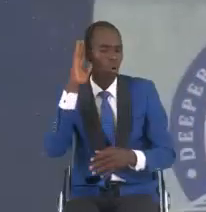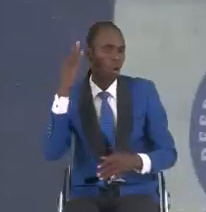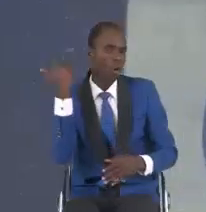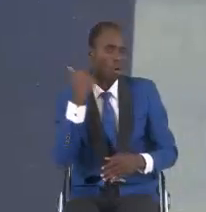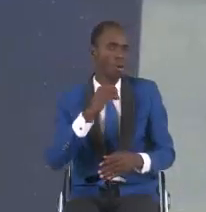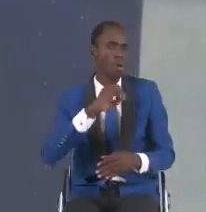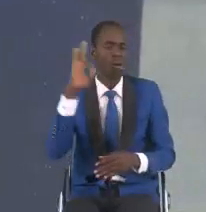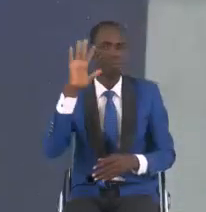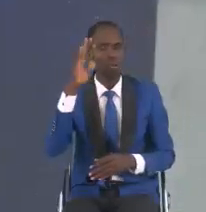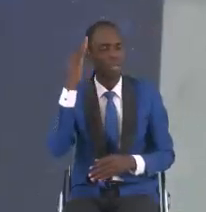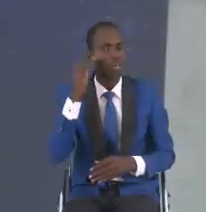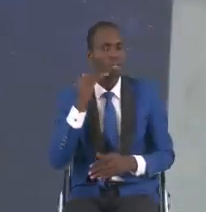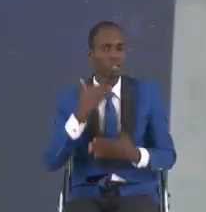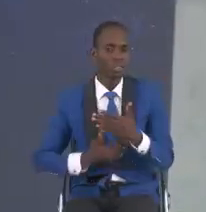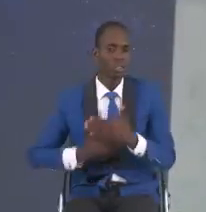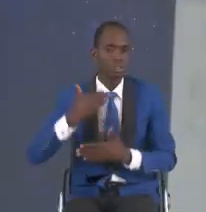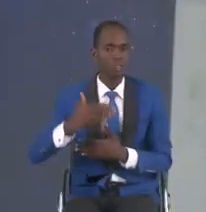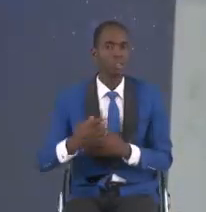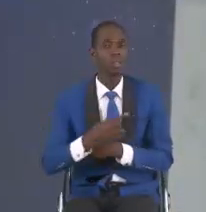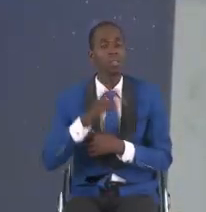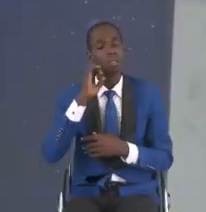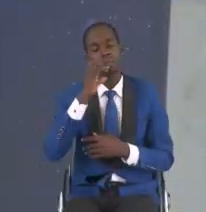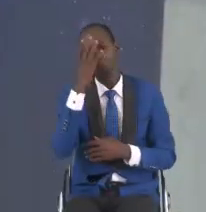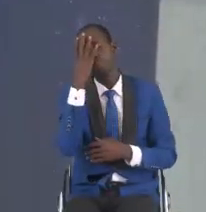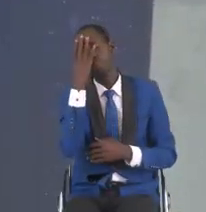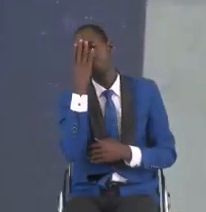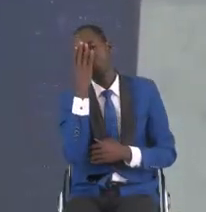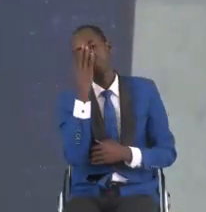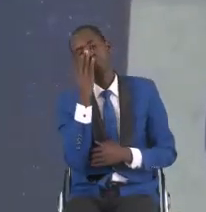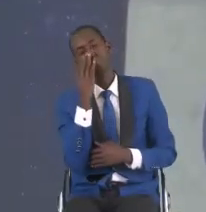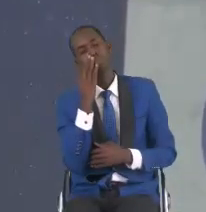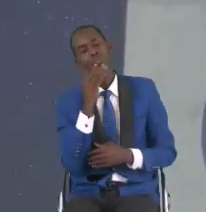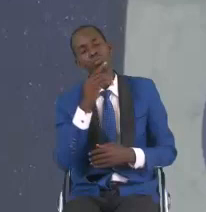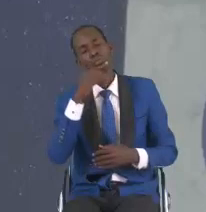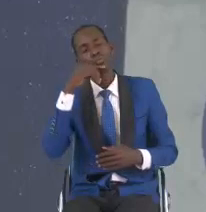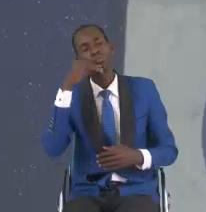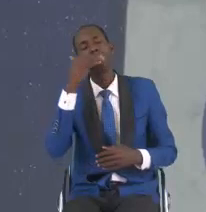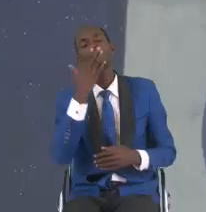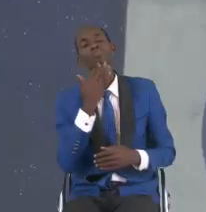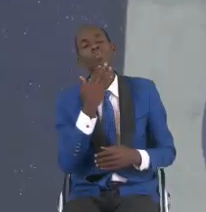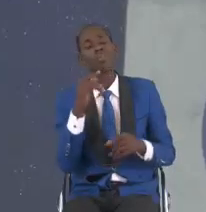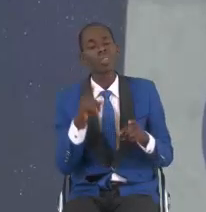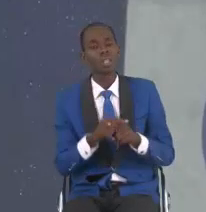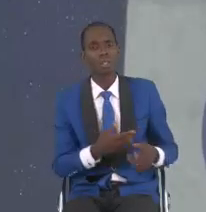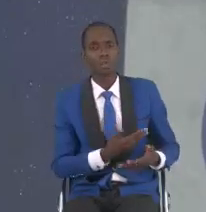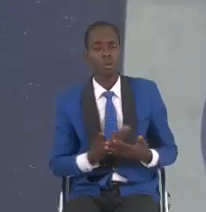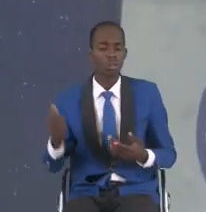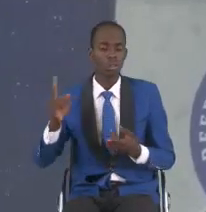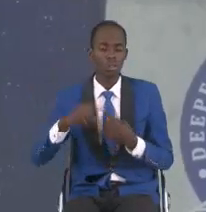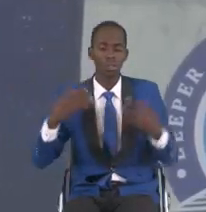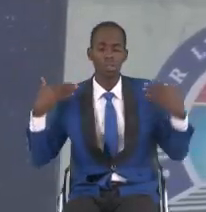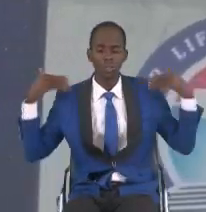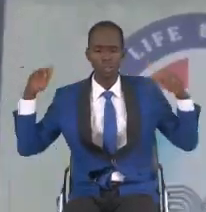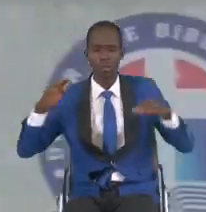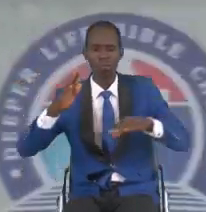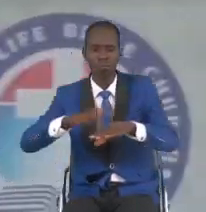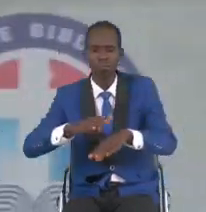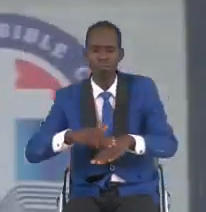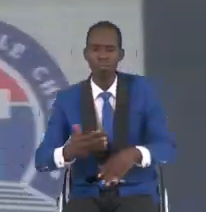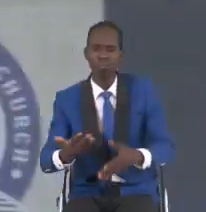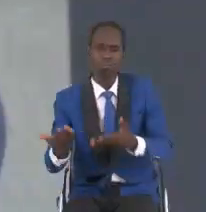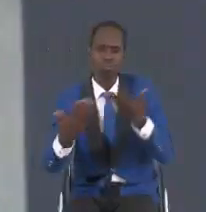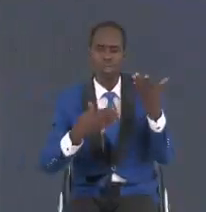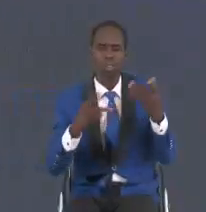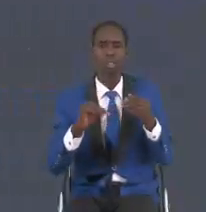following day, he slept like a baby until the angel came and got him up and got him out. He was ready.